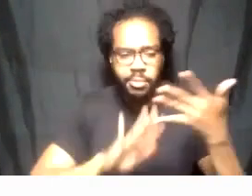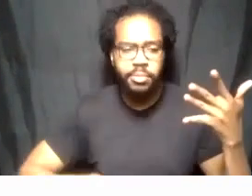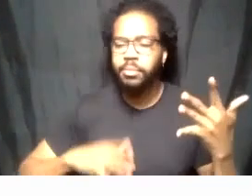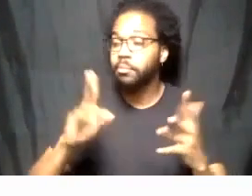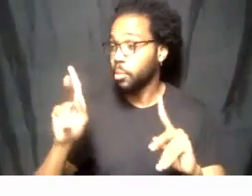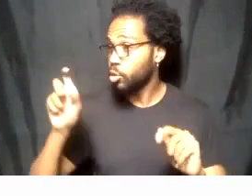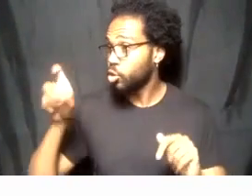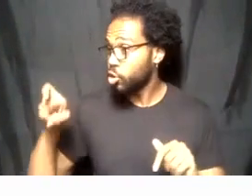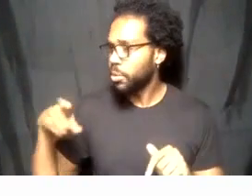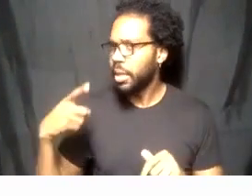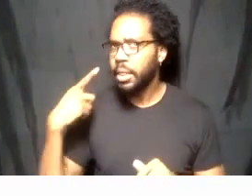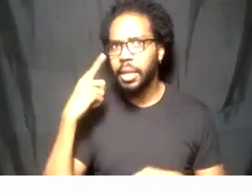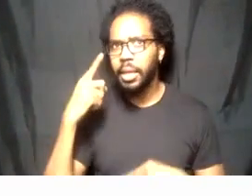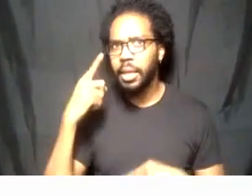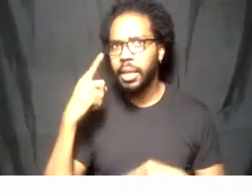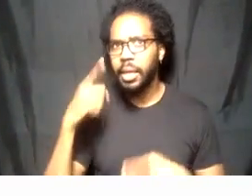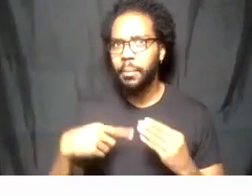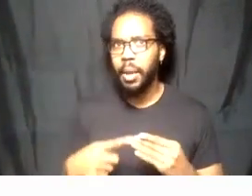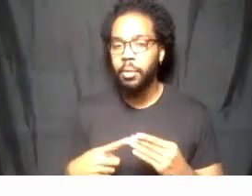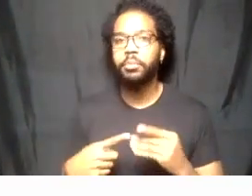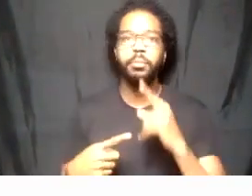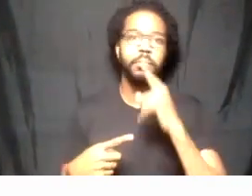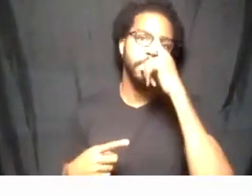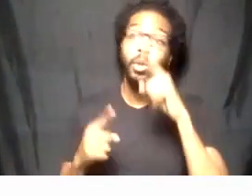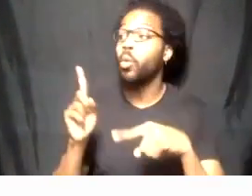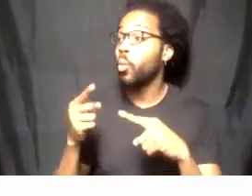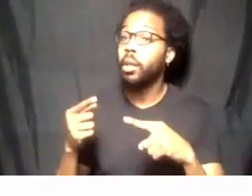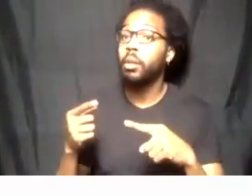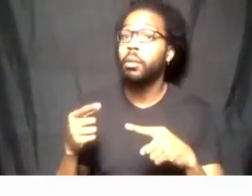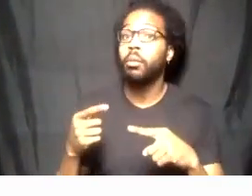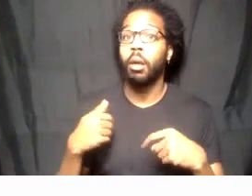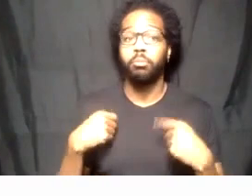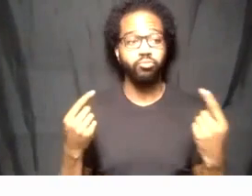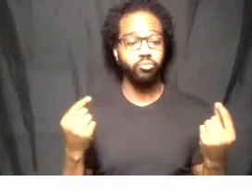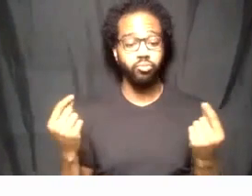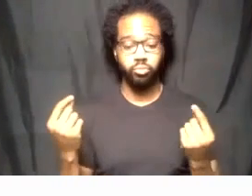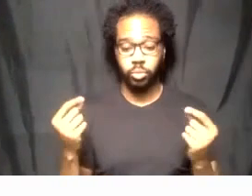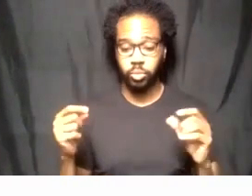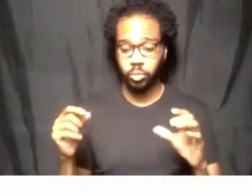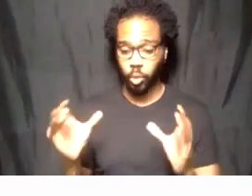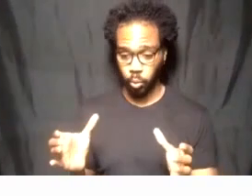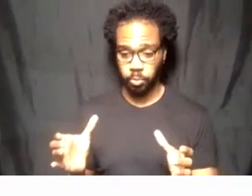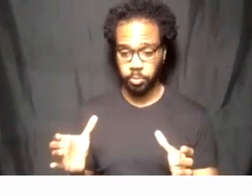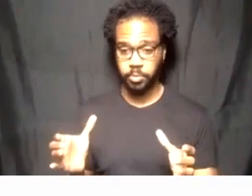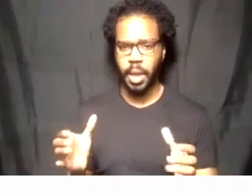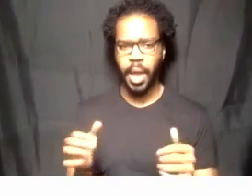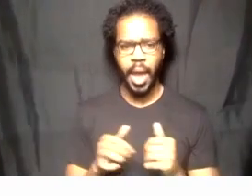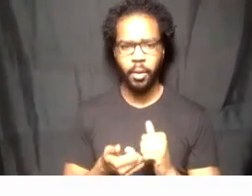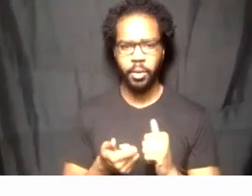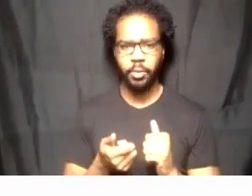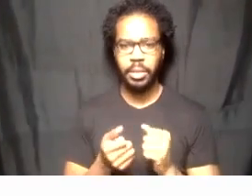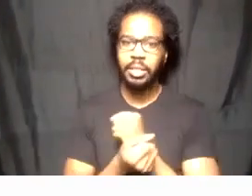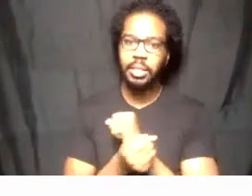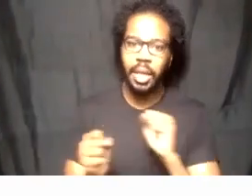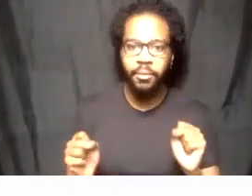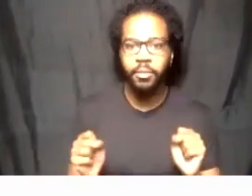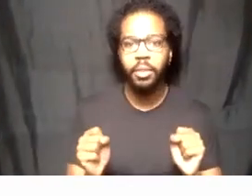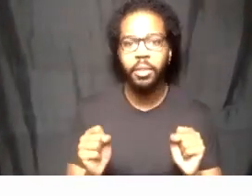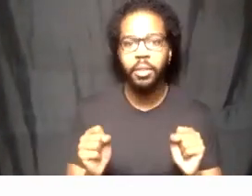should be thinking about in their placements as a group, how can we safely get